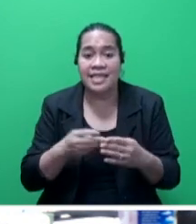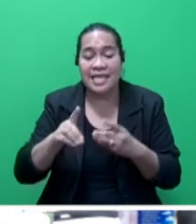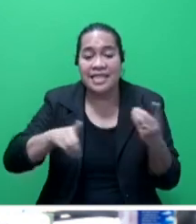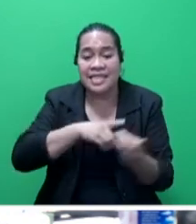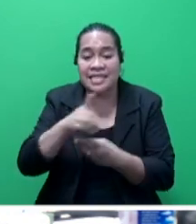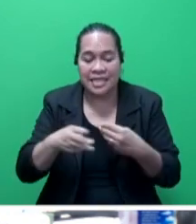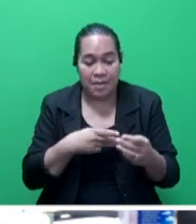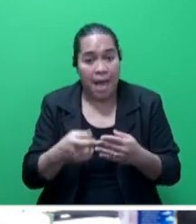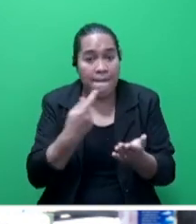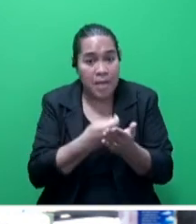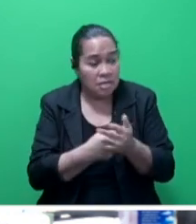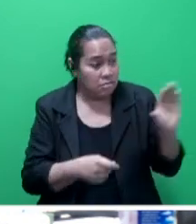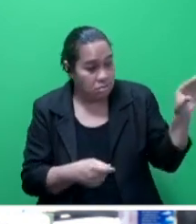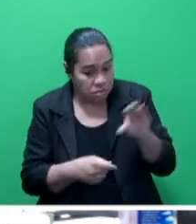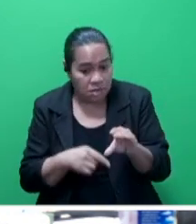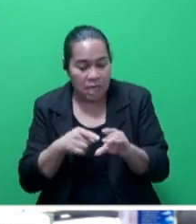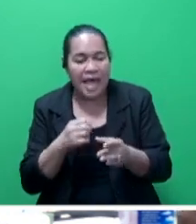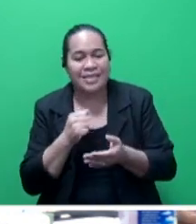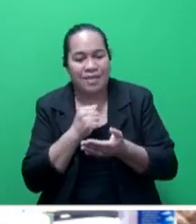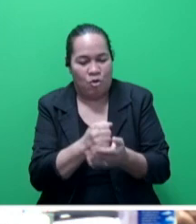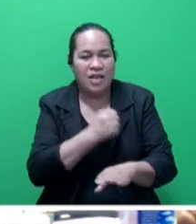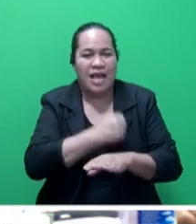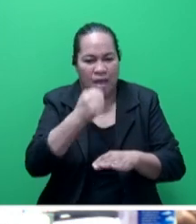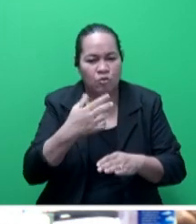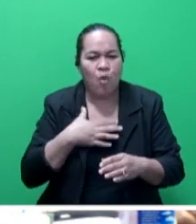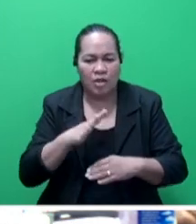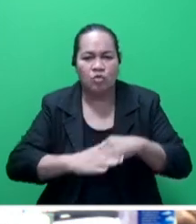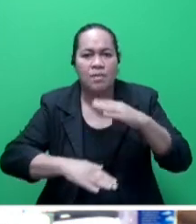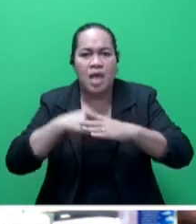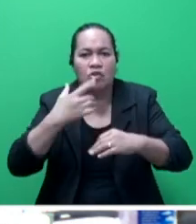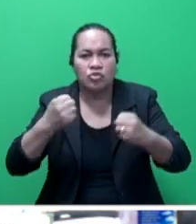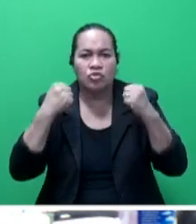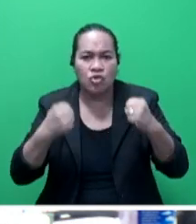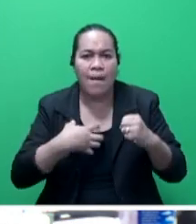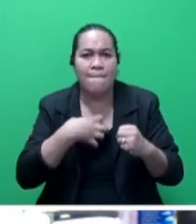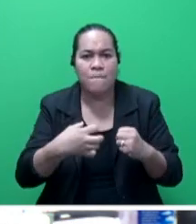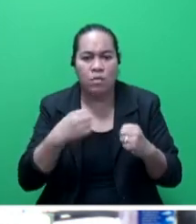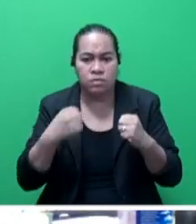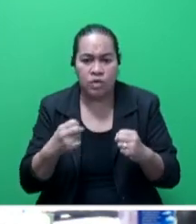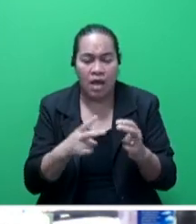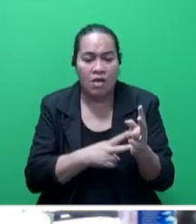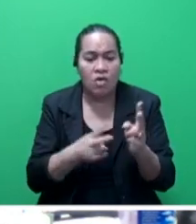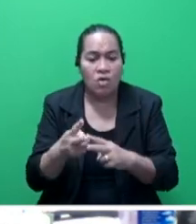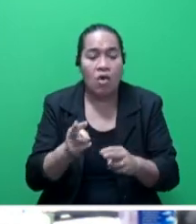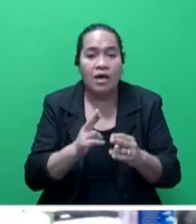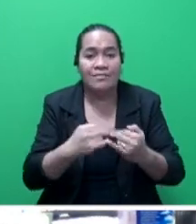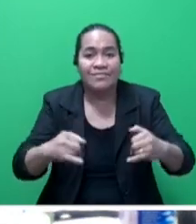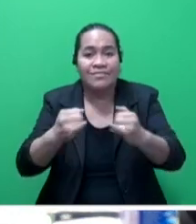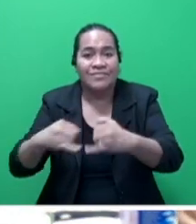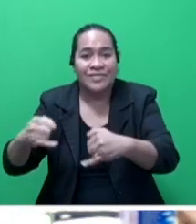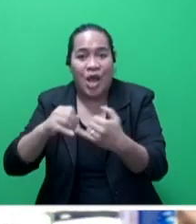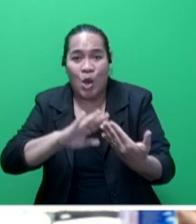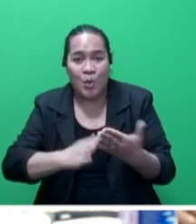budget supports government's aspirations to build stronger and more vibrant rural and maritime communities.